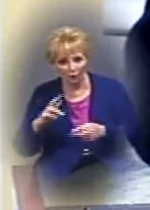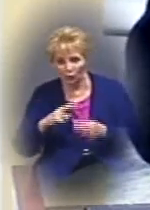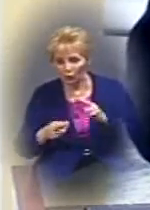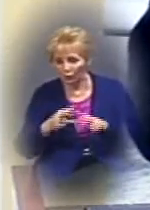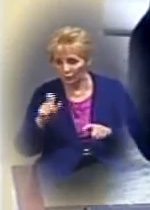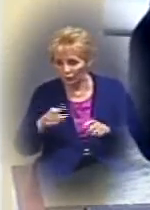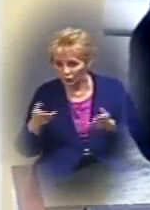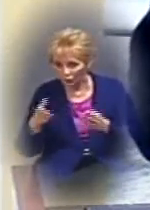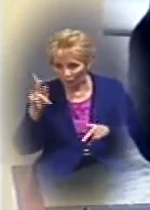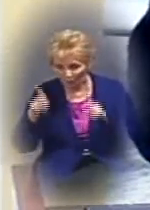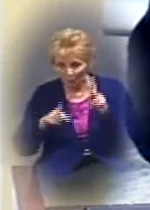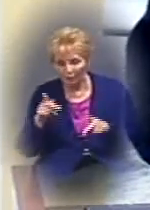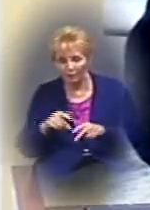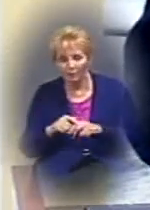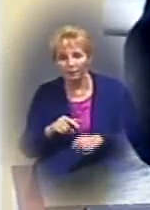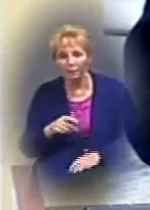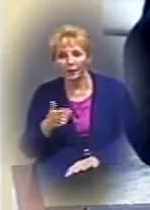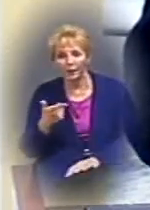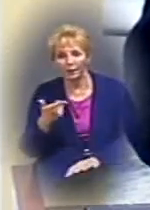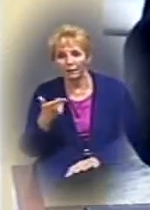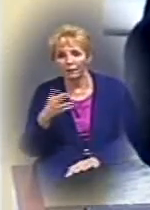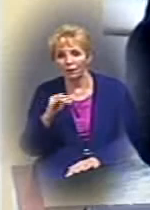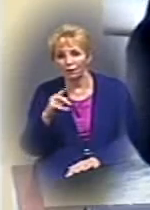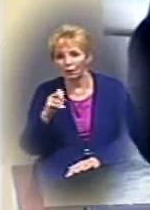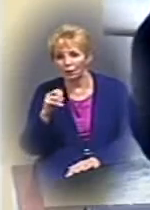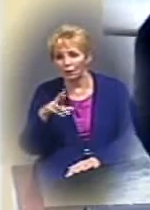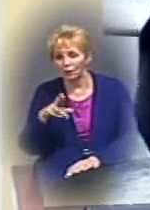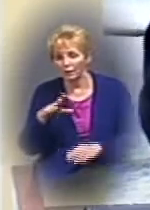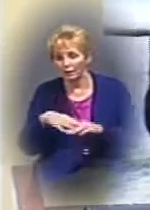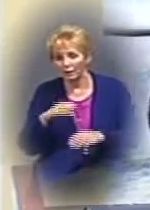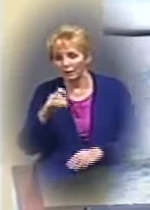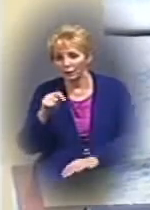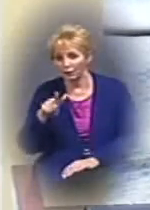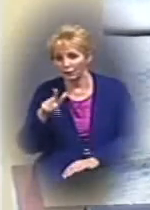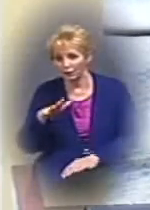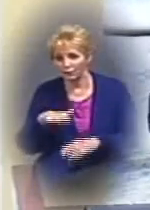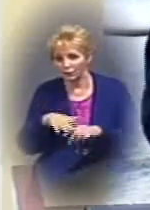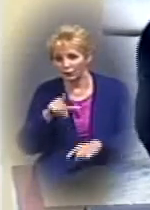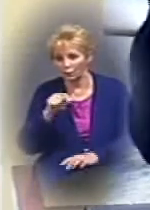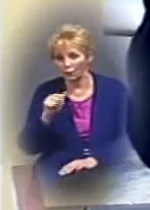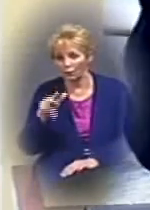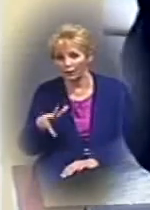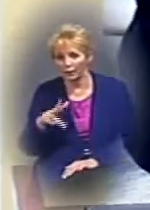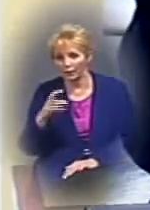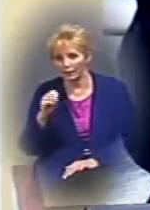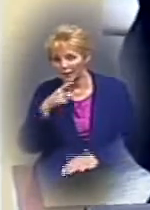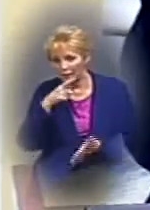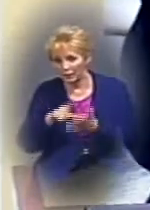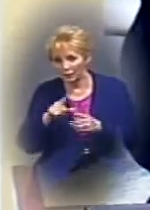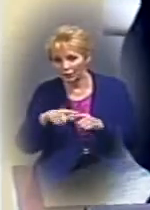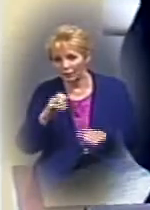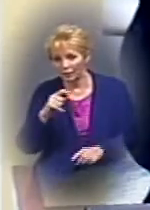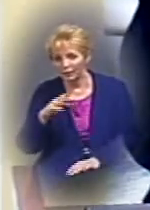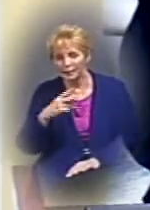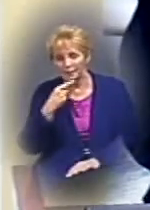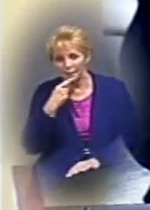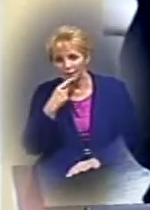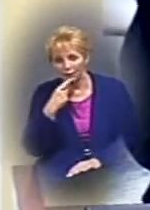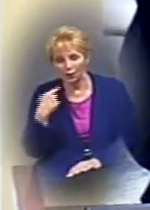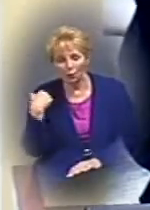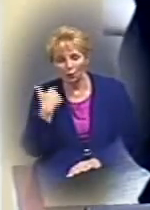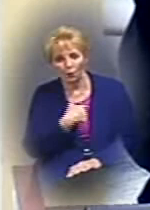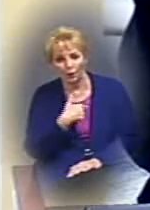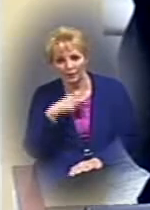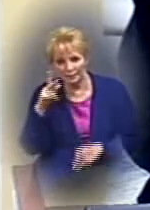A quote from Robert Griner of Morganton in the News Herald, dated October 25, 2013, in his letter to the editor, states, "We,